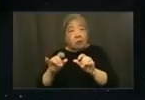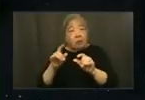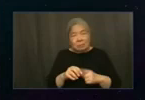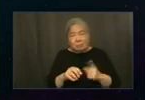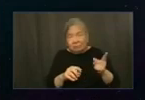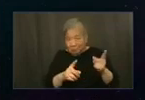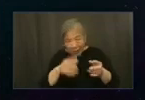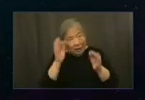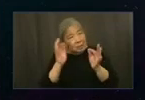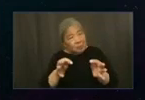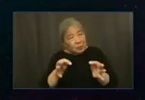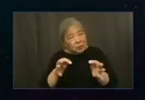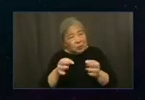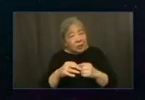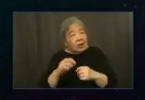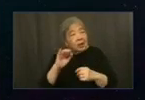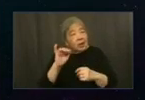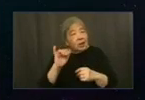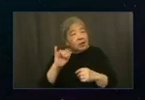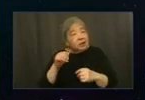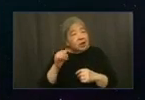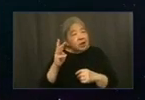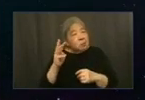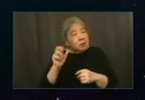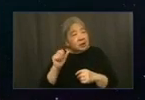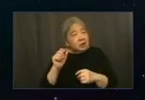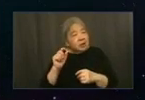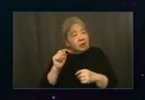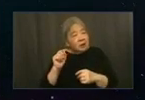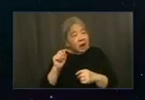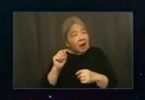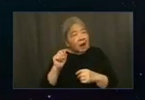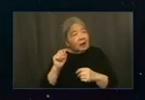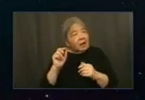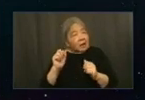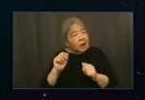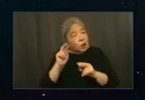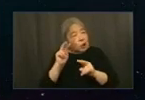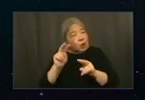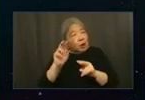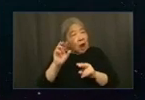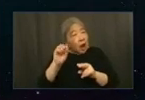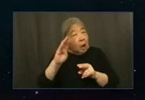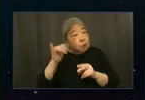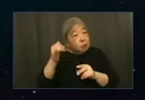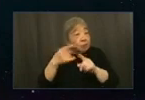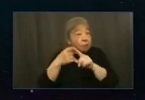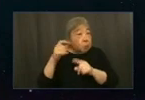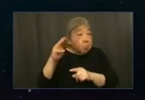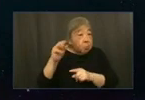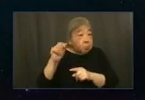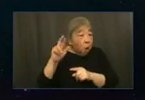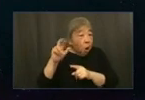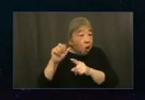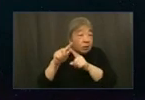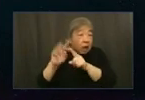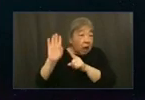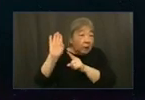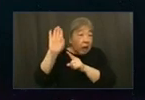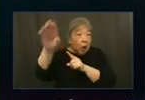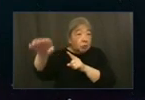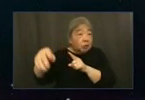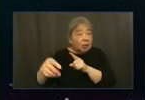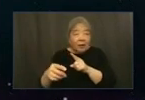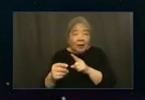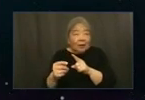operate. JWST has the ability to look at objects from Mars on out. So it can't, of course, again,